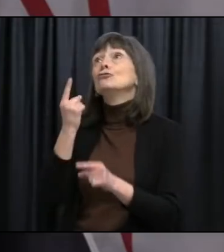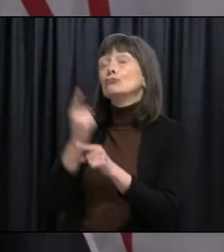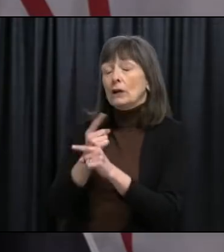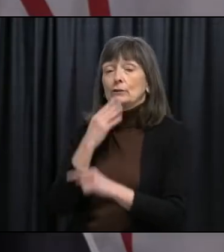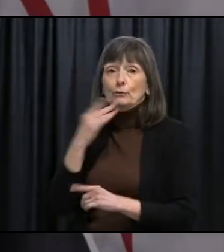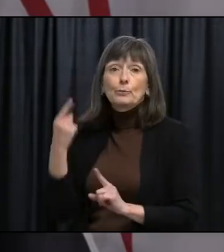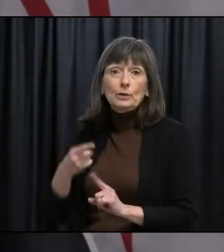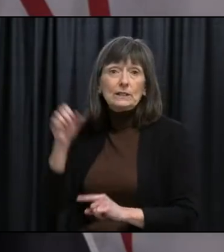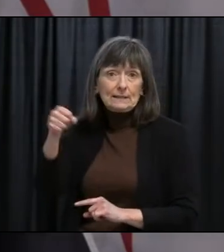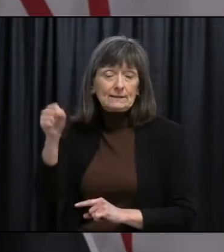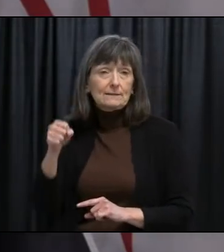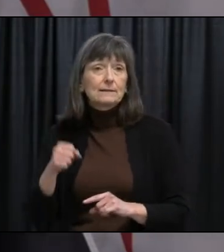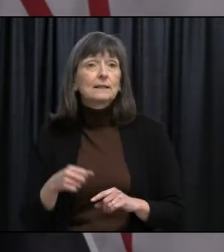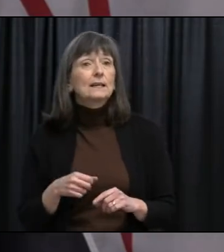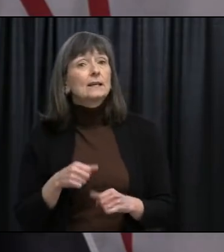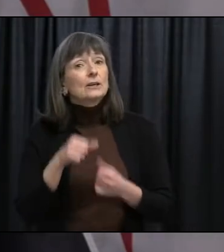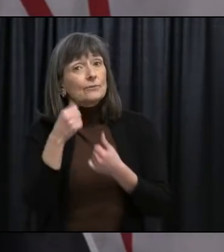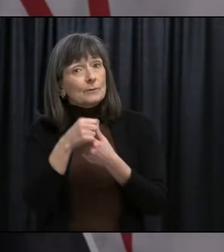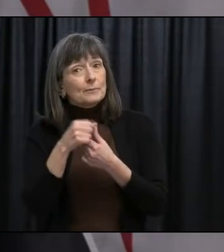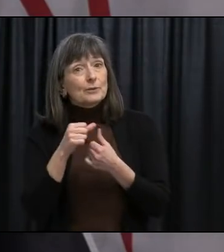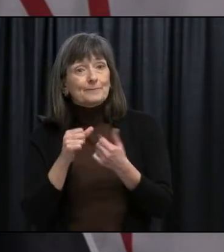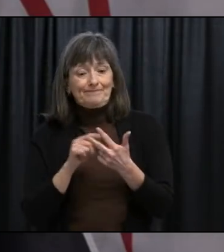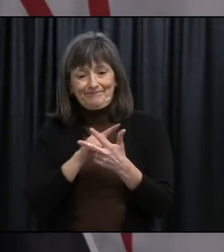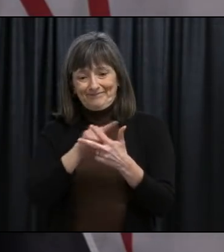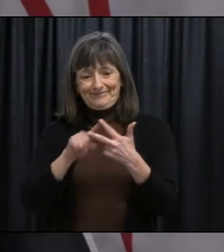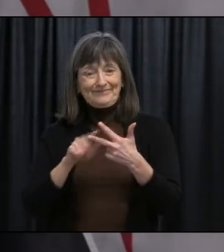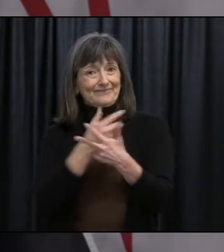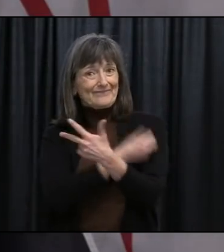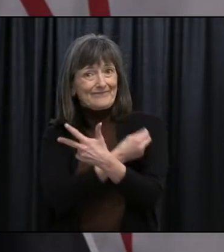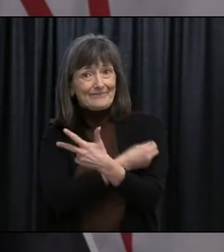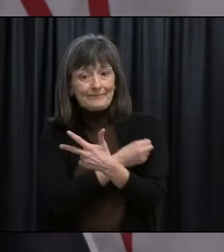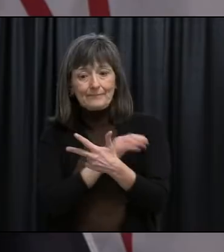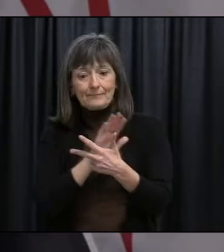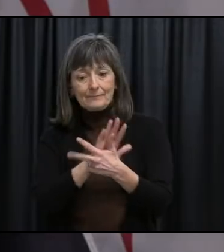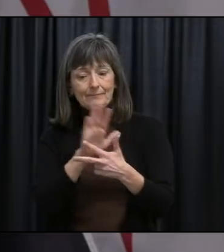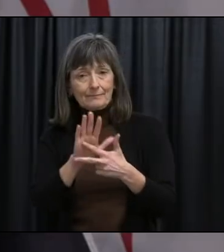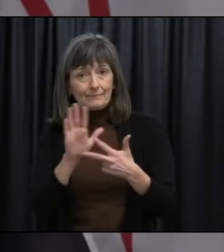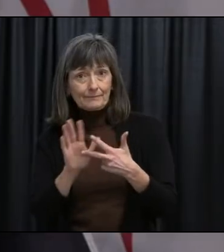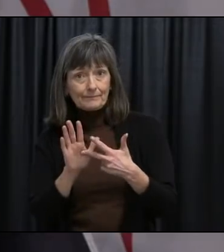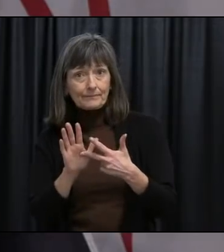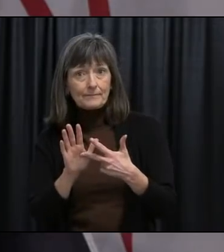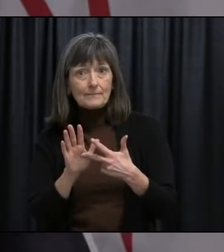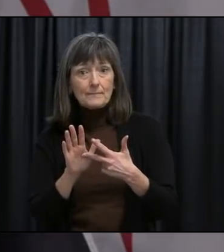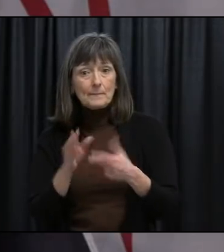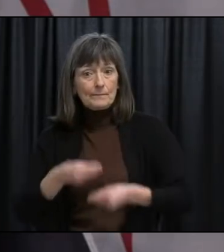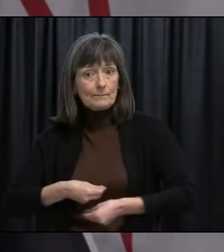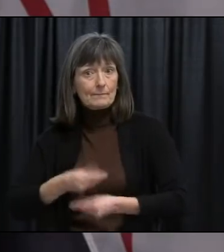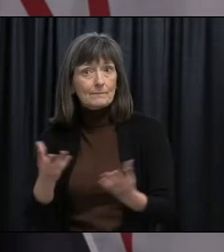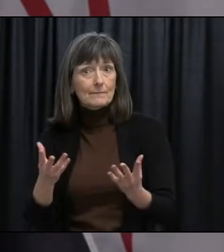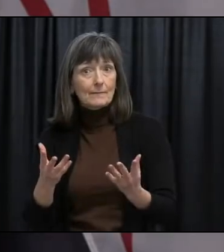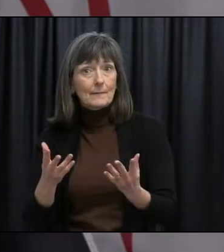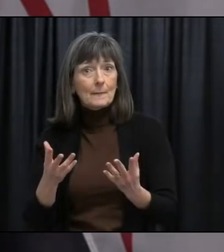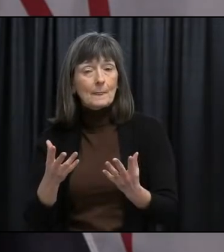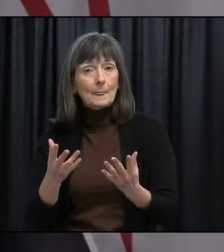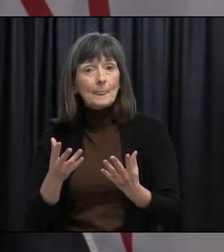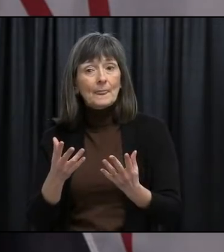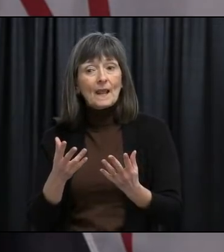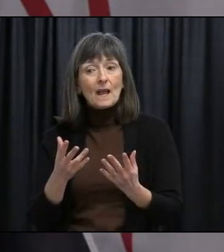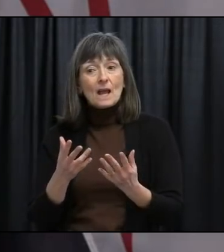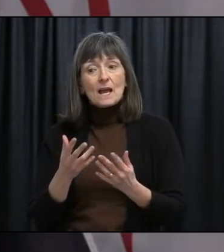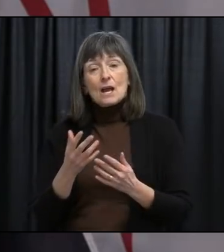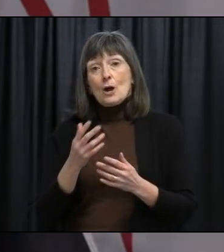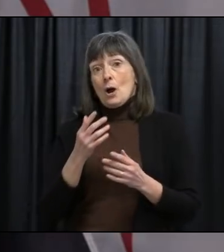Peter. We do have to remember that these vaccines right now are being given, we don't know the effect on disease